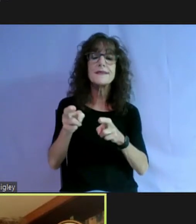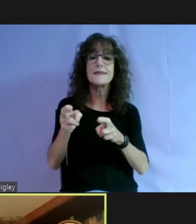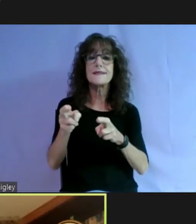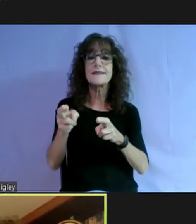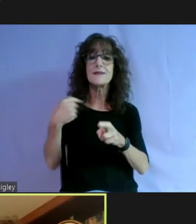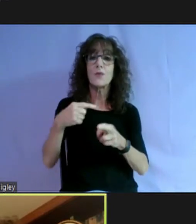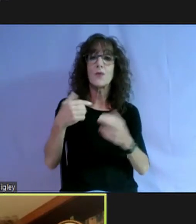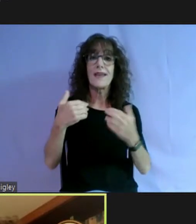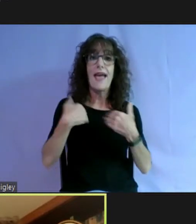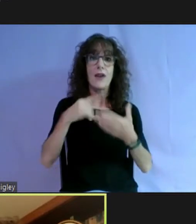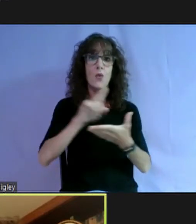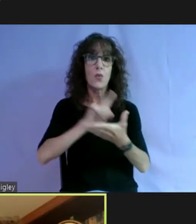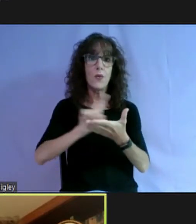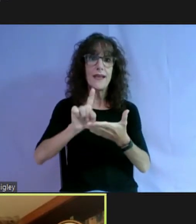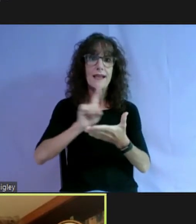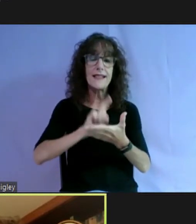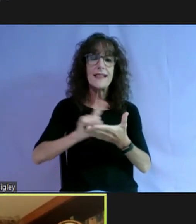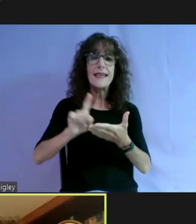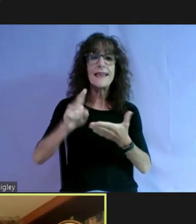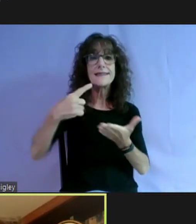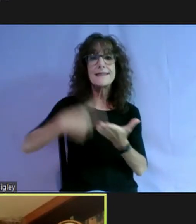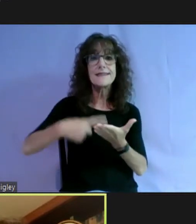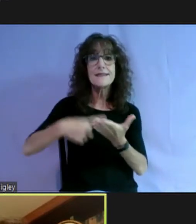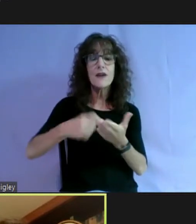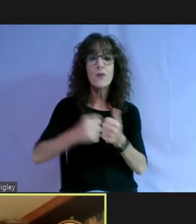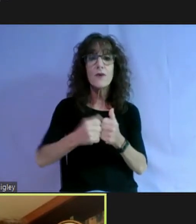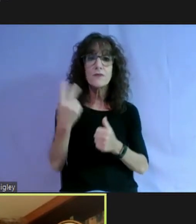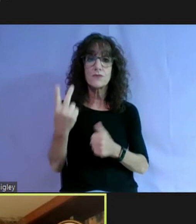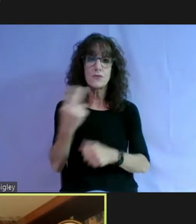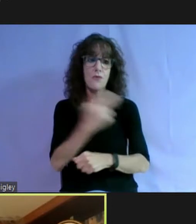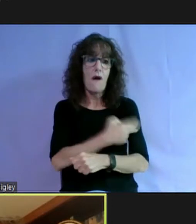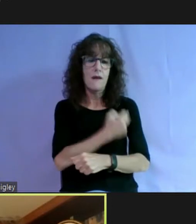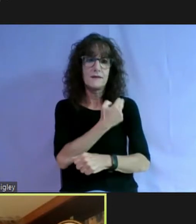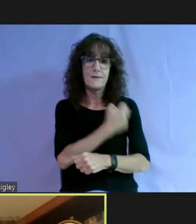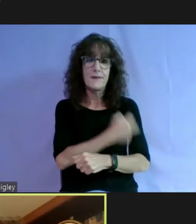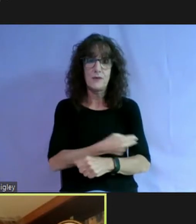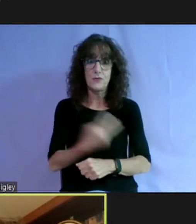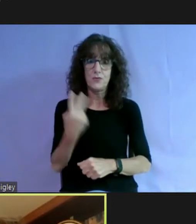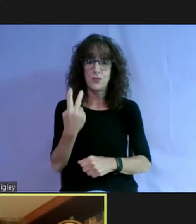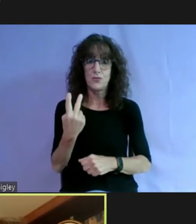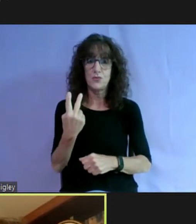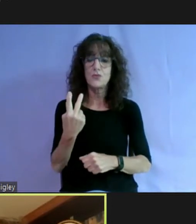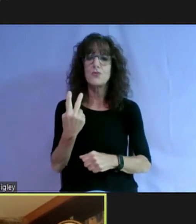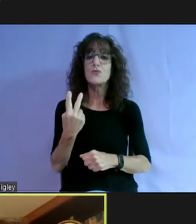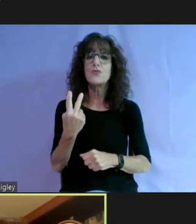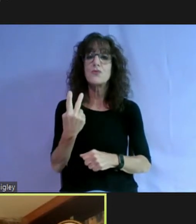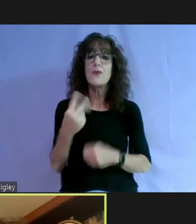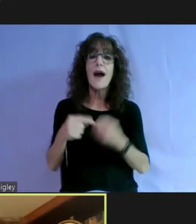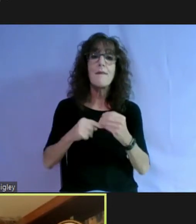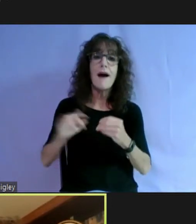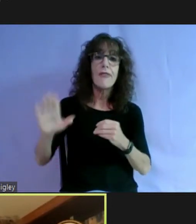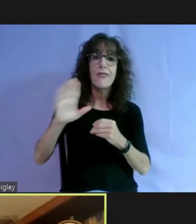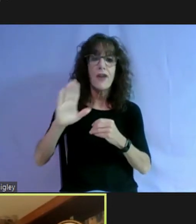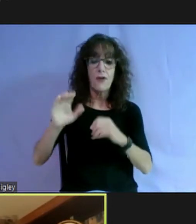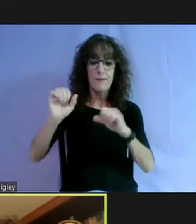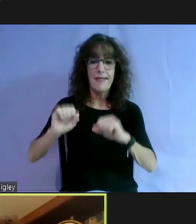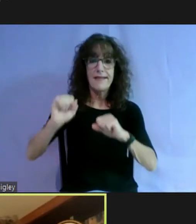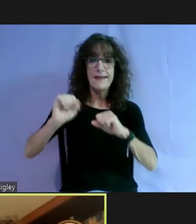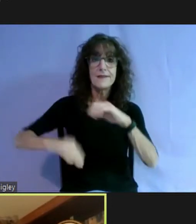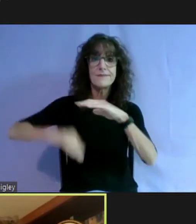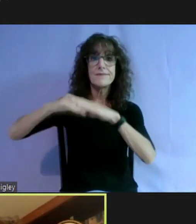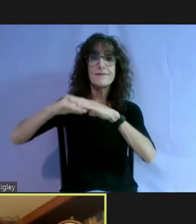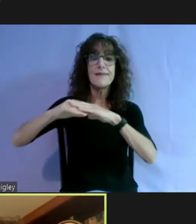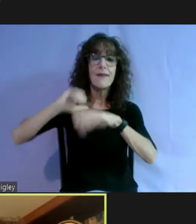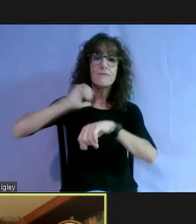having weekly conversations with two hospitals in the county, two major hospitals, about their capacity. They were setting